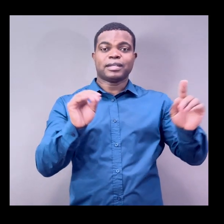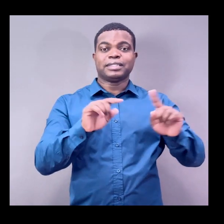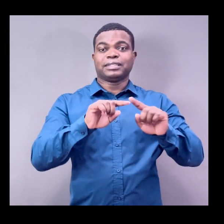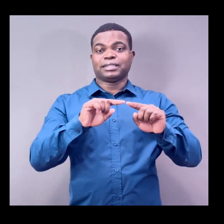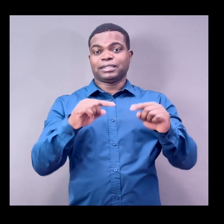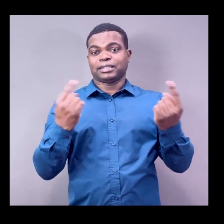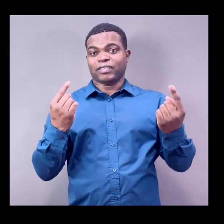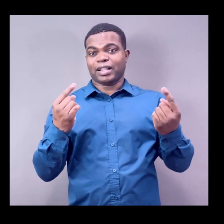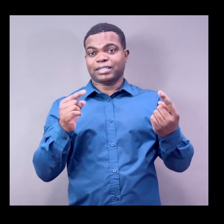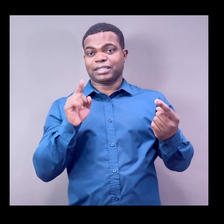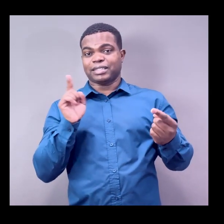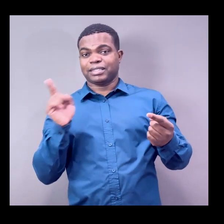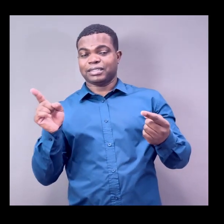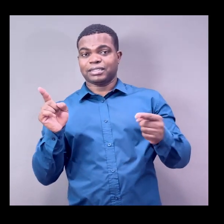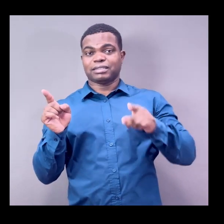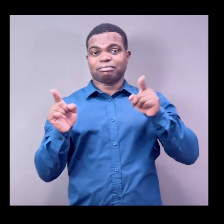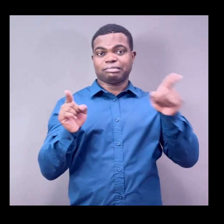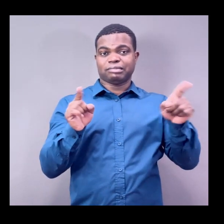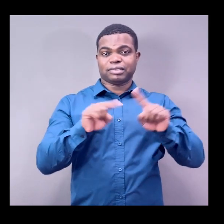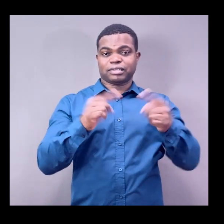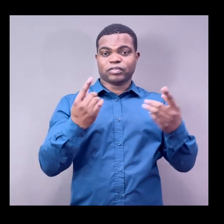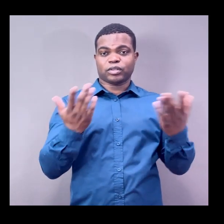difference between this and this